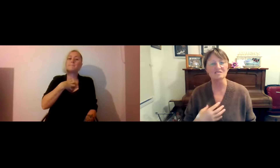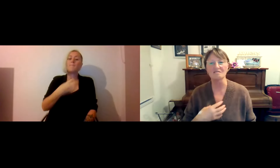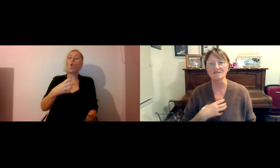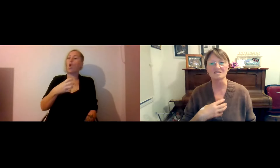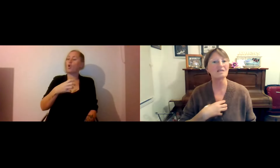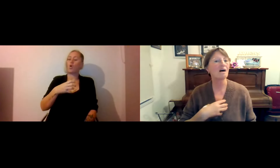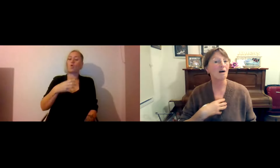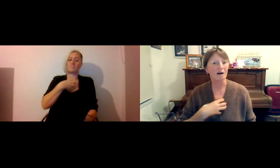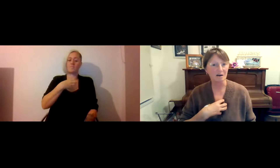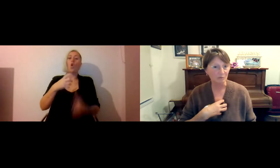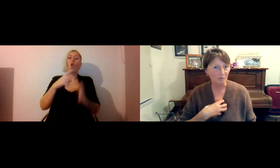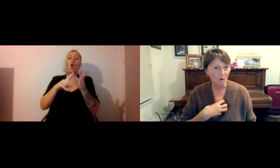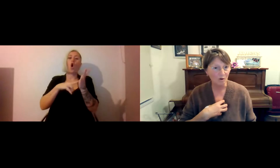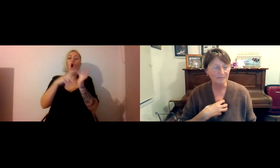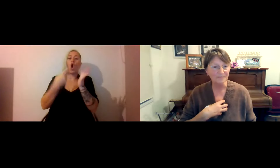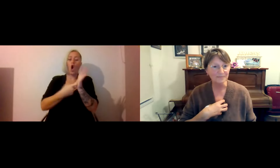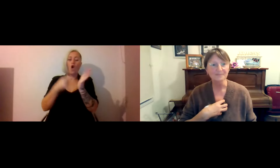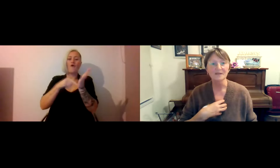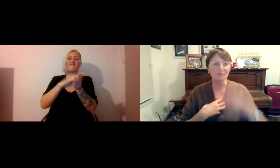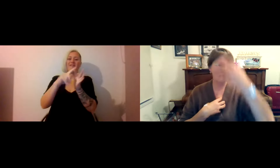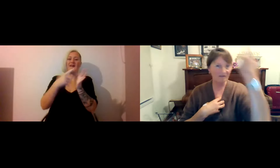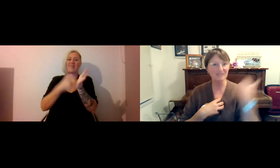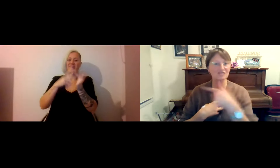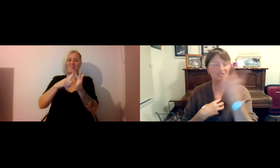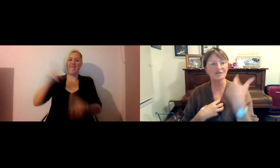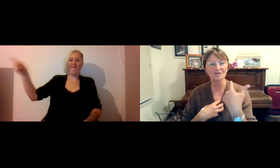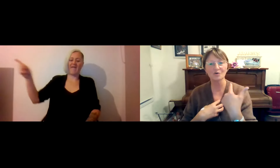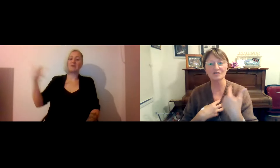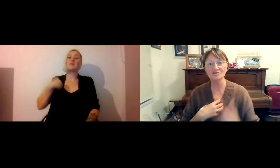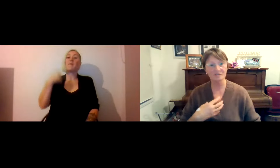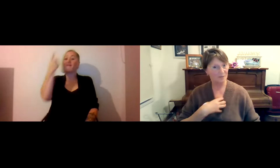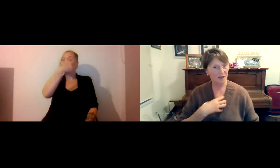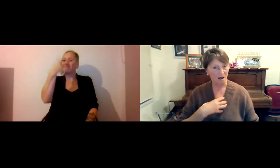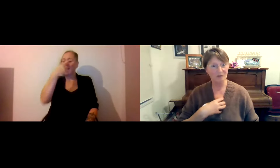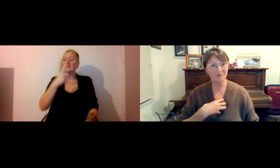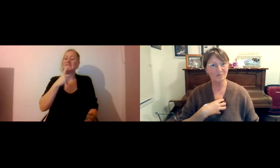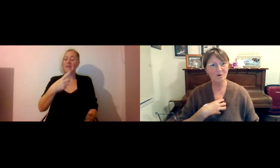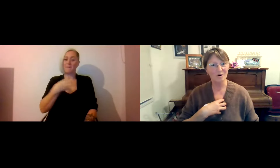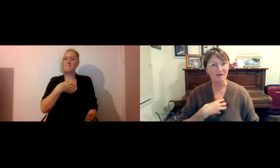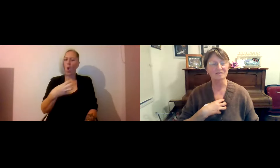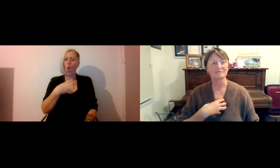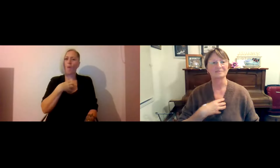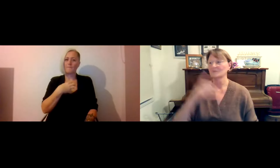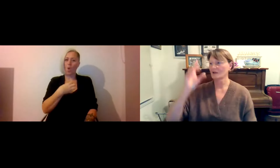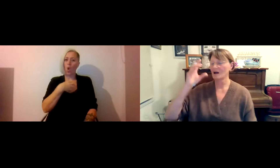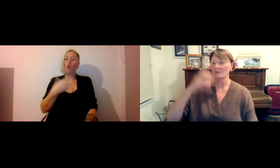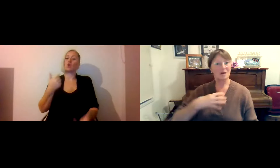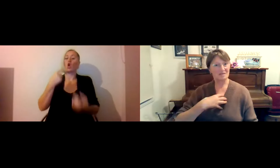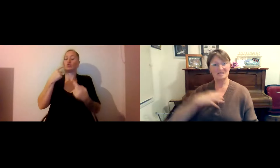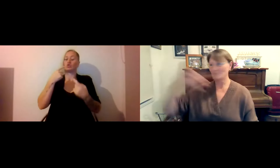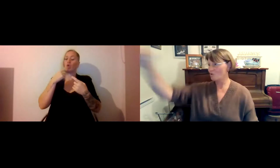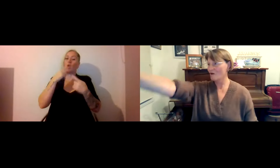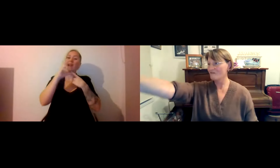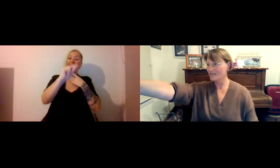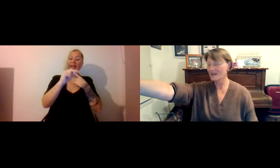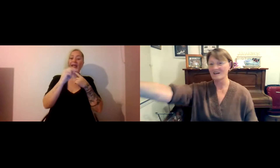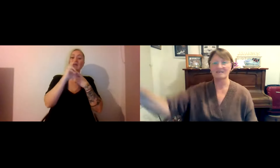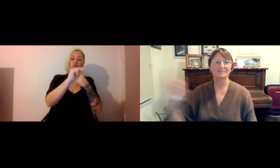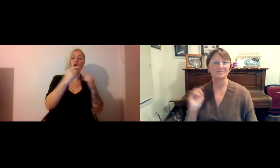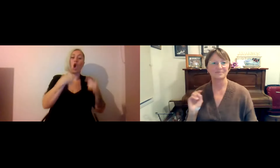3 signs. I want more, and my face is showing the question. I want more. There's more